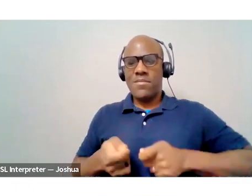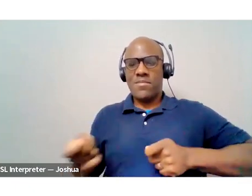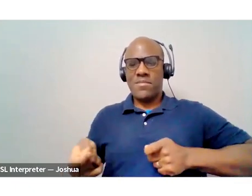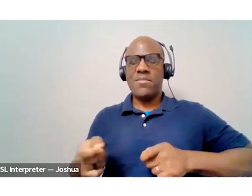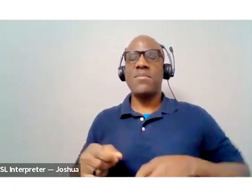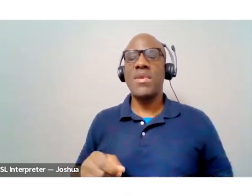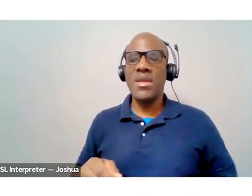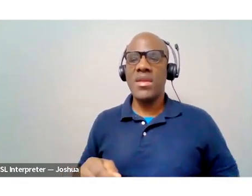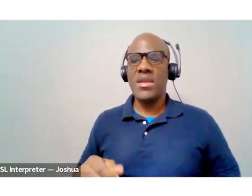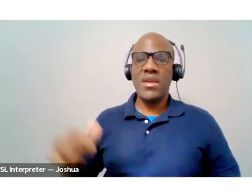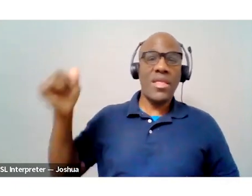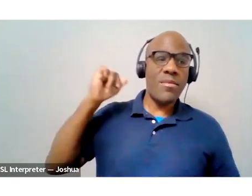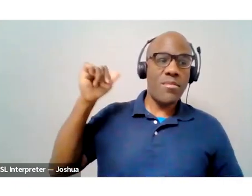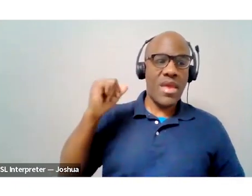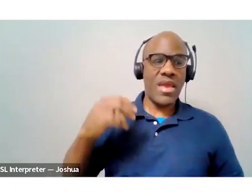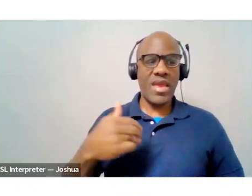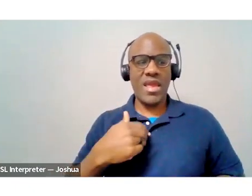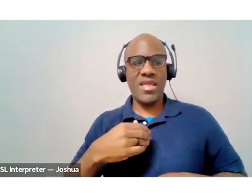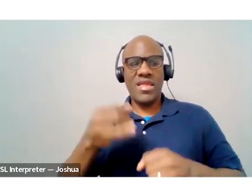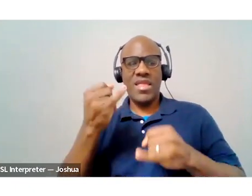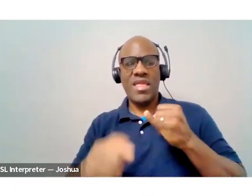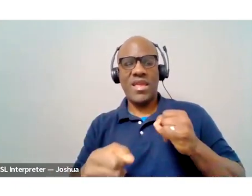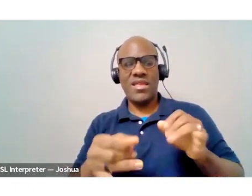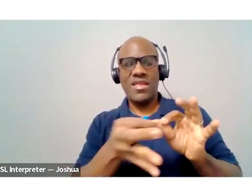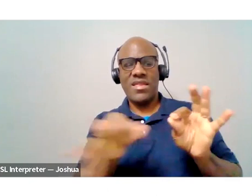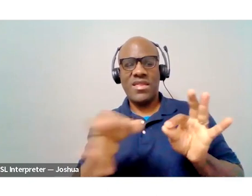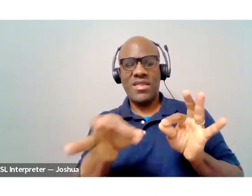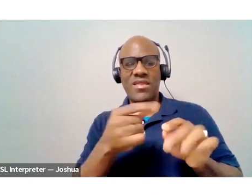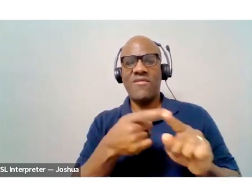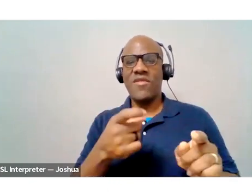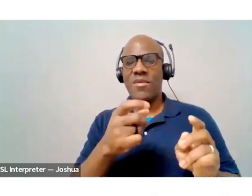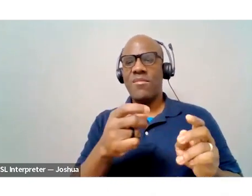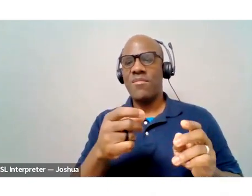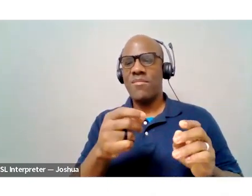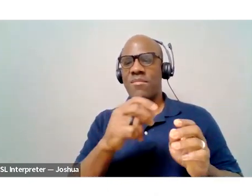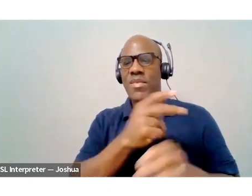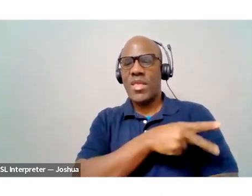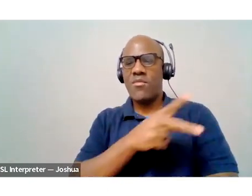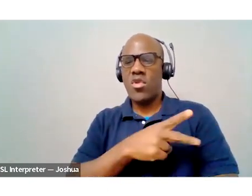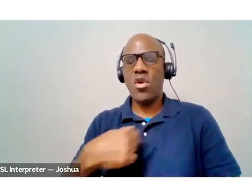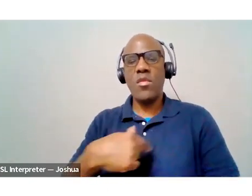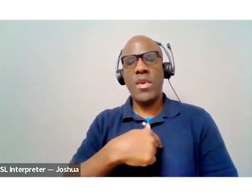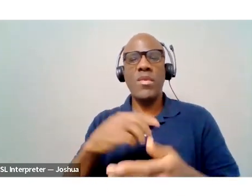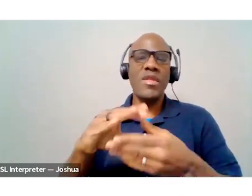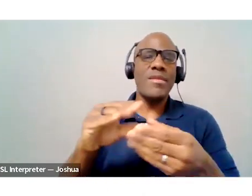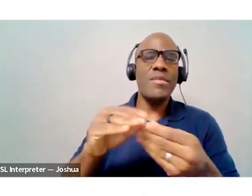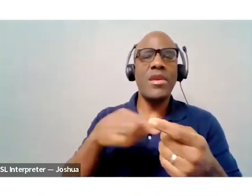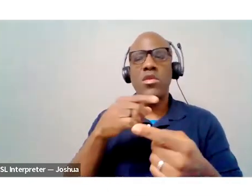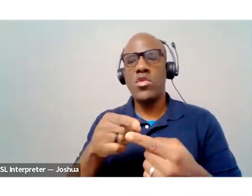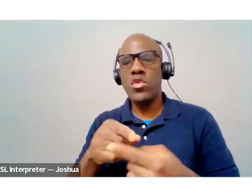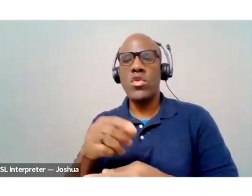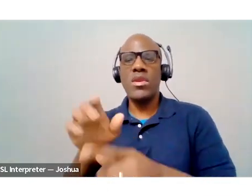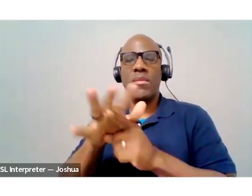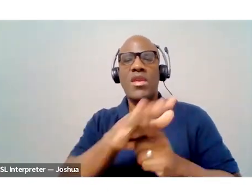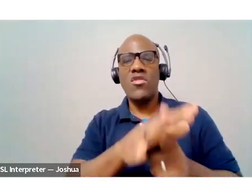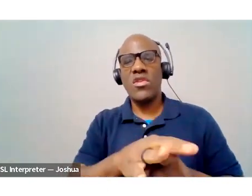quote from the poem on it. "We will speak truth to domination because we are power. They call us crazy, hysterical lunatics now, but soon they will call